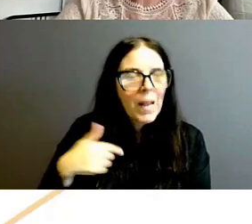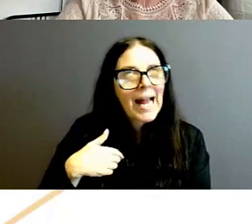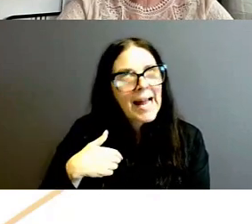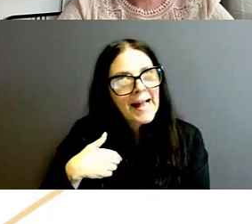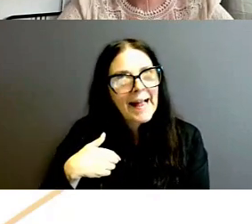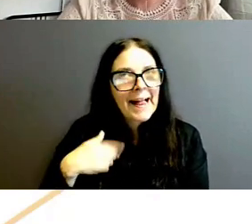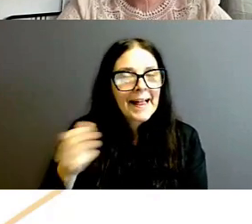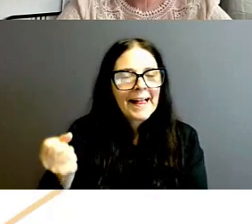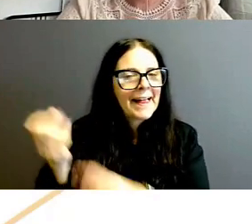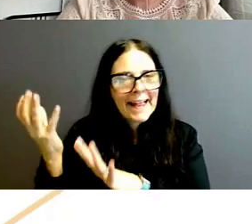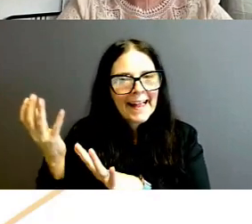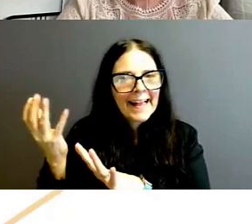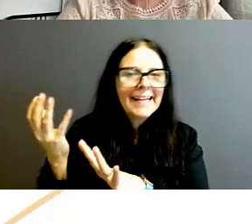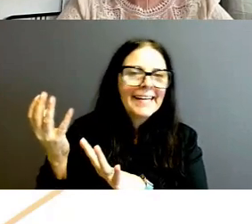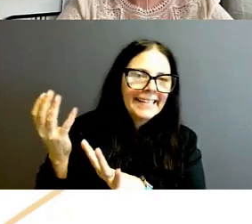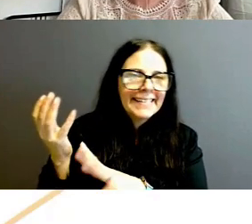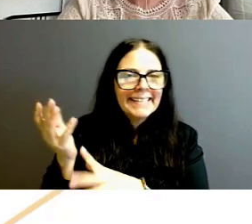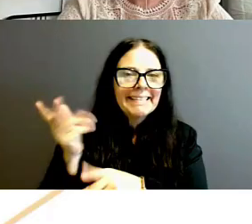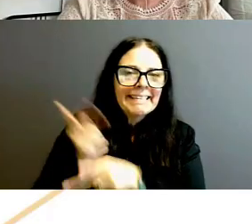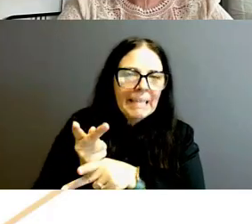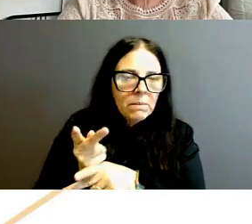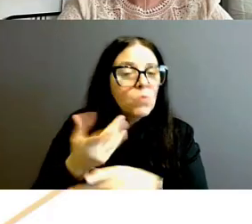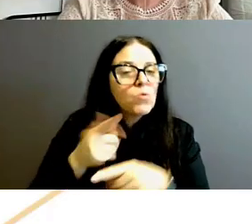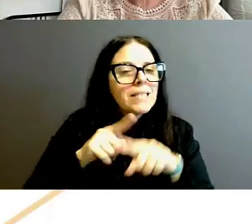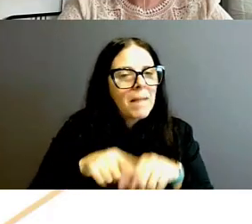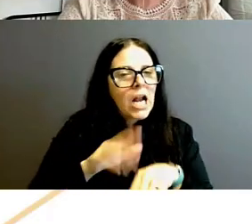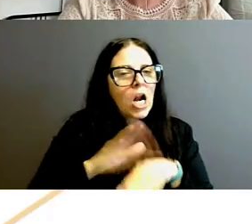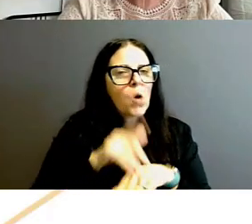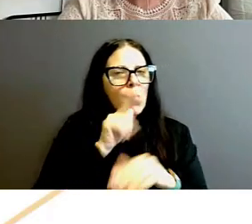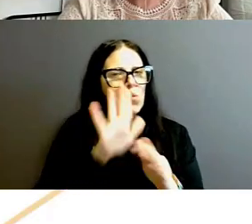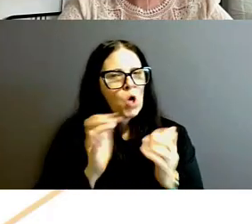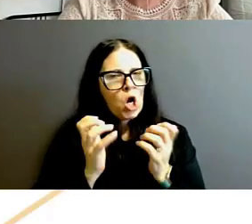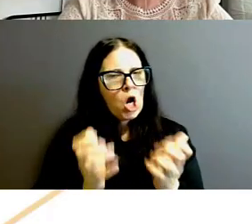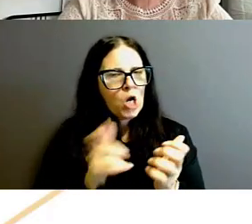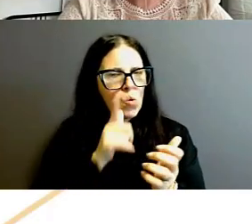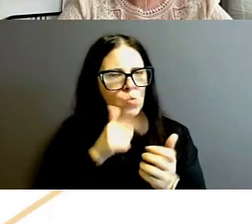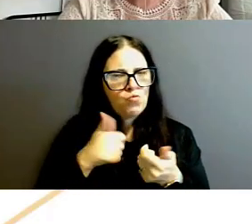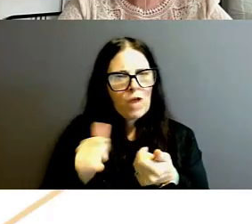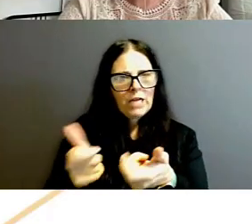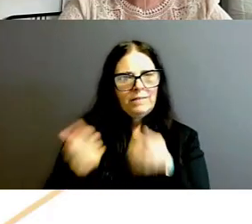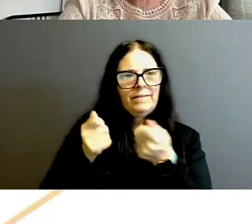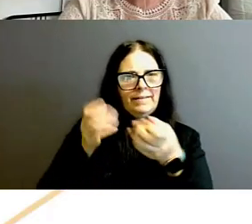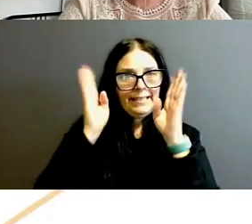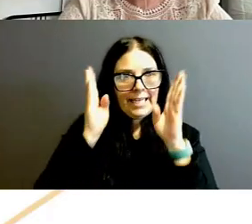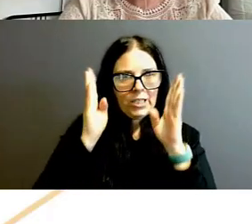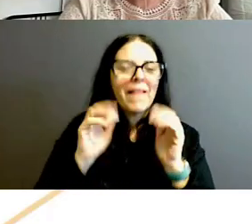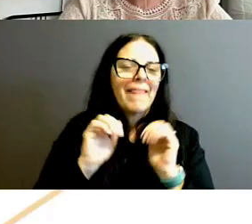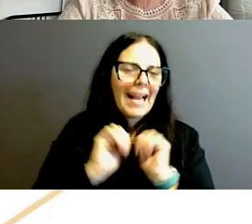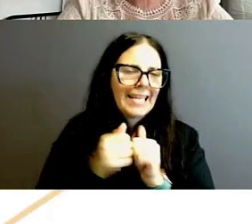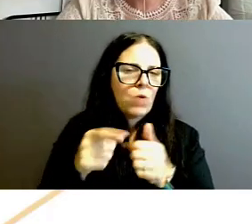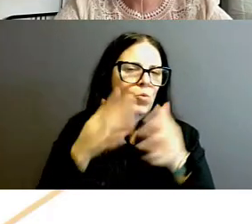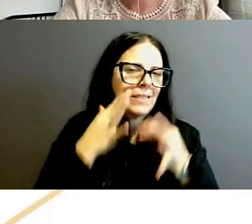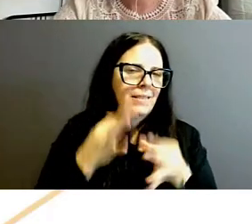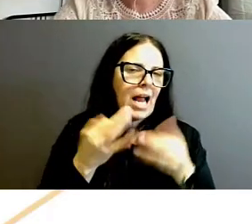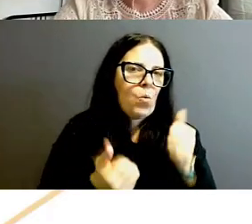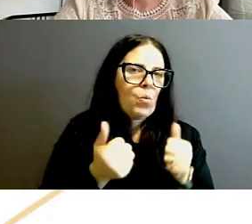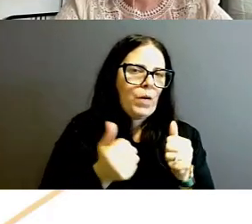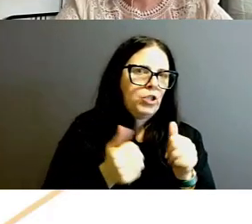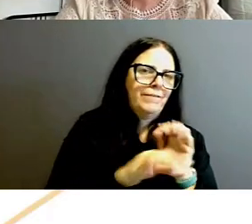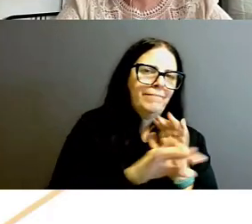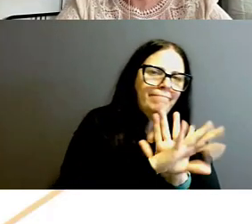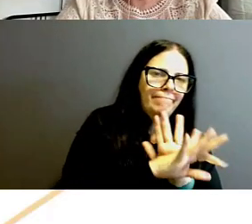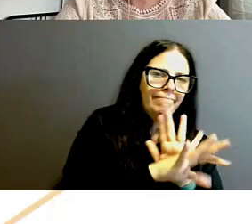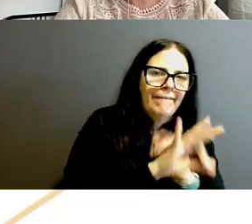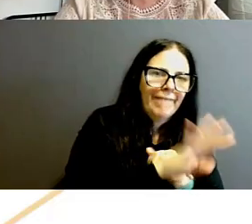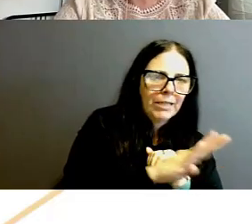think about whether we need to remove it. So again, depends on your audience. And that's how you would select the platform.